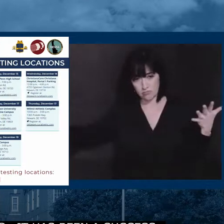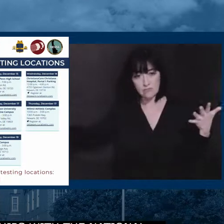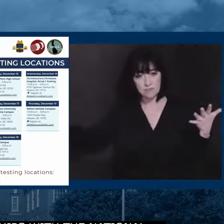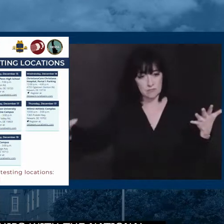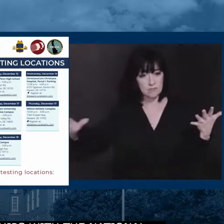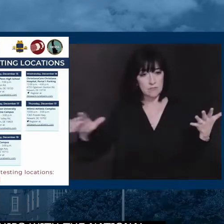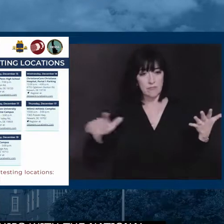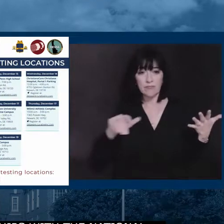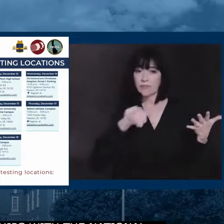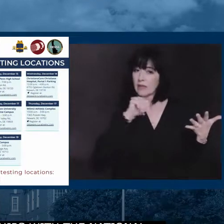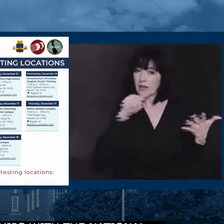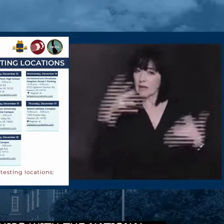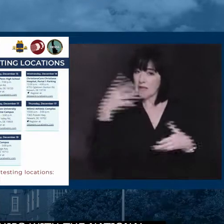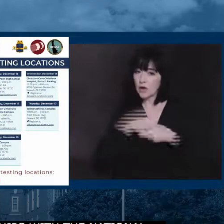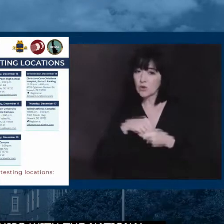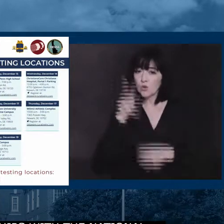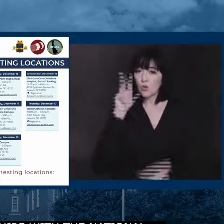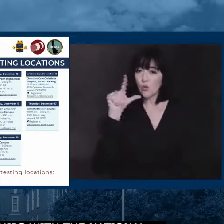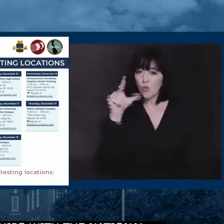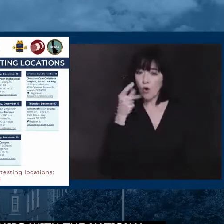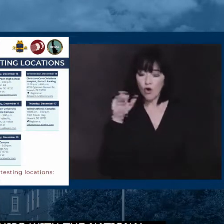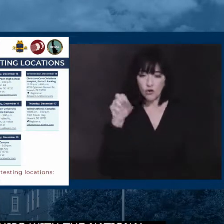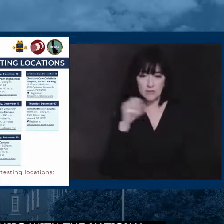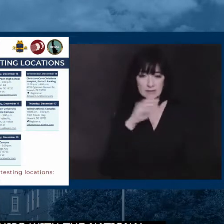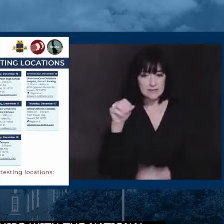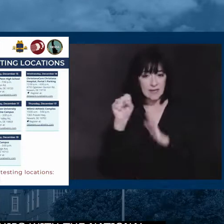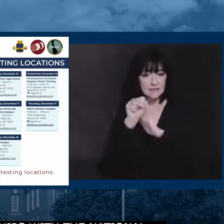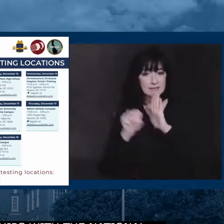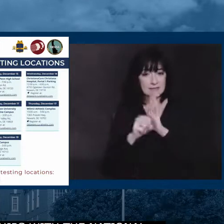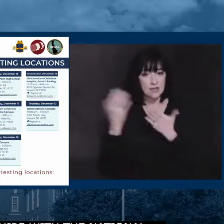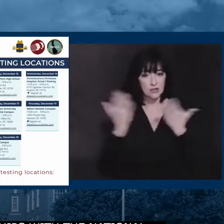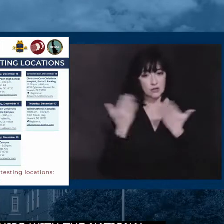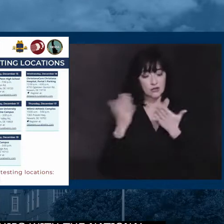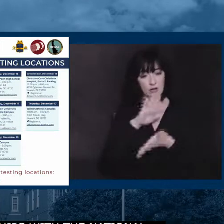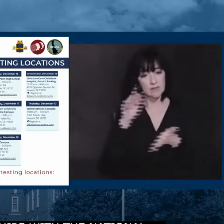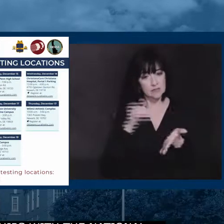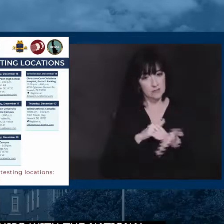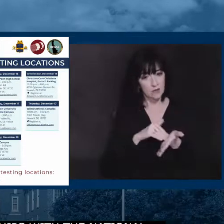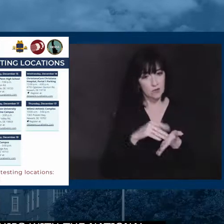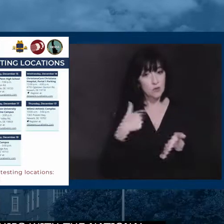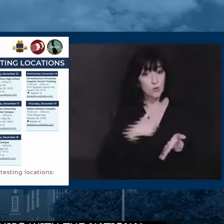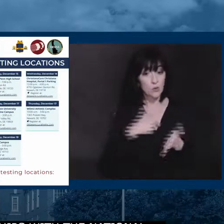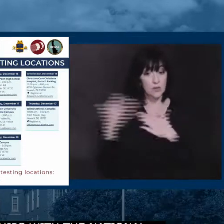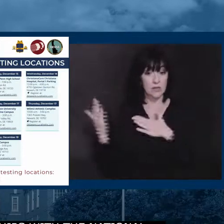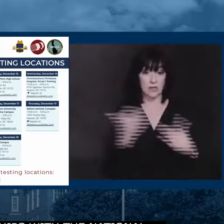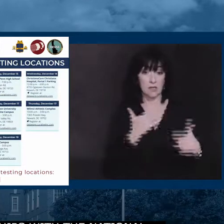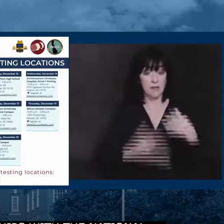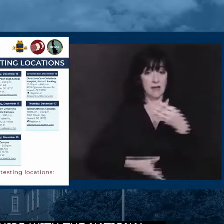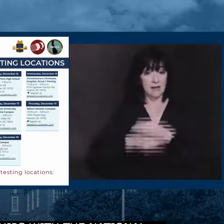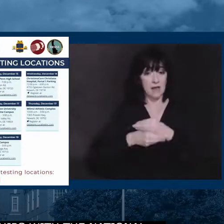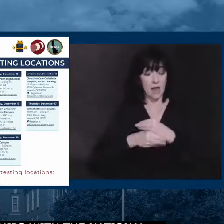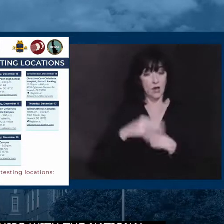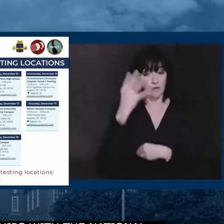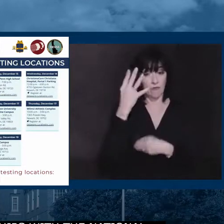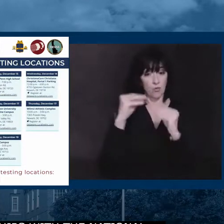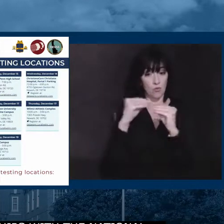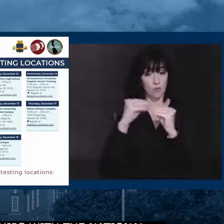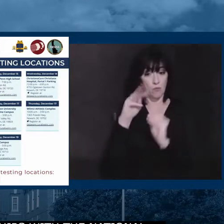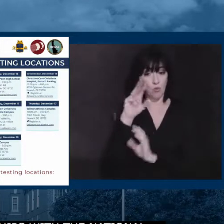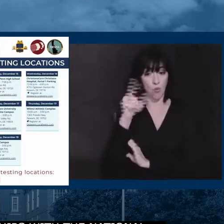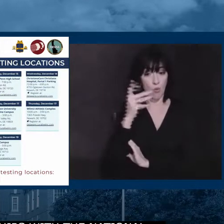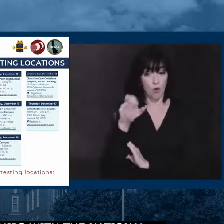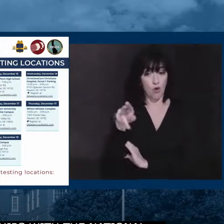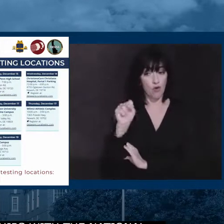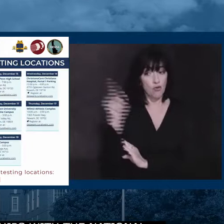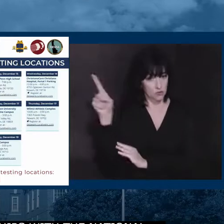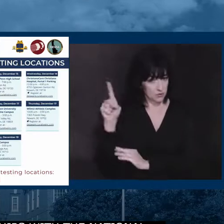static sites at Walgreens and state service centers. We're also going to be adding 4 additional Walgreens starting tomorrow and